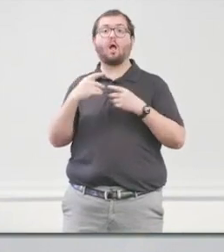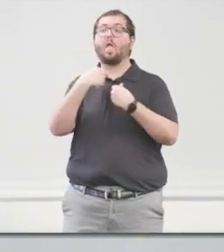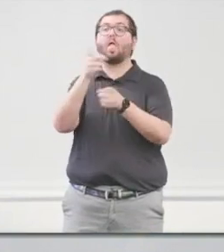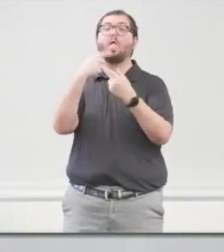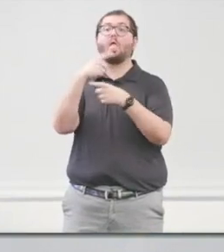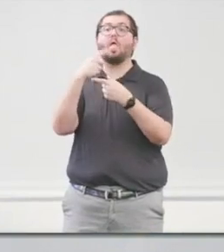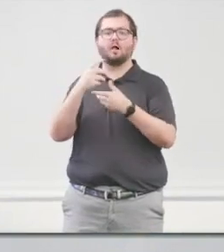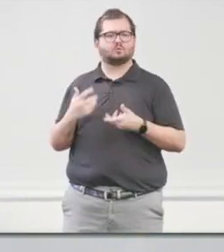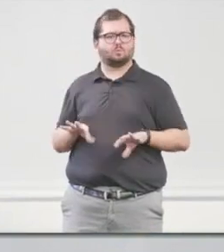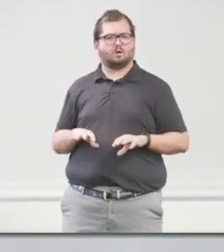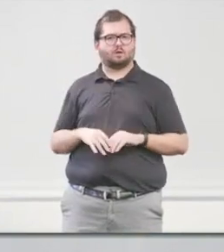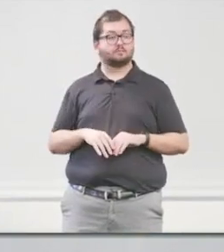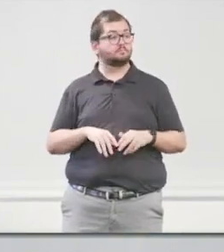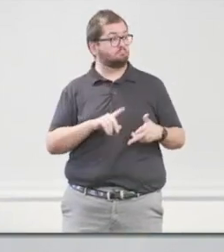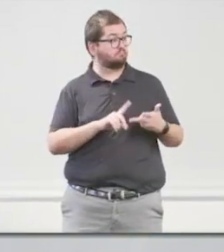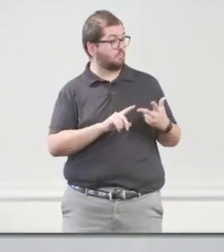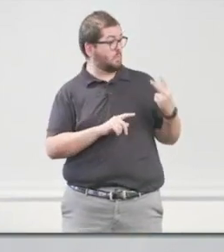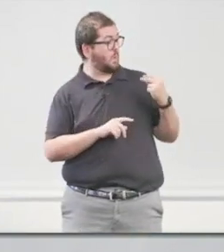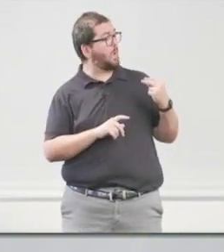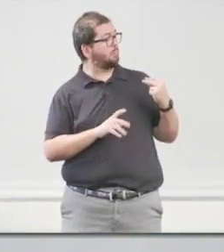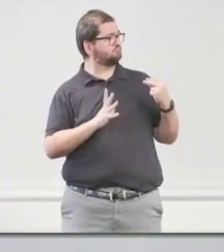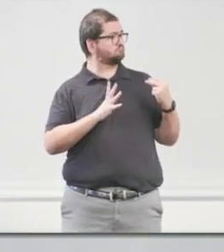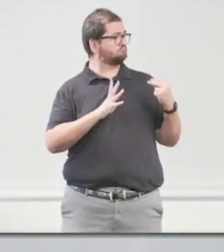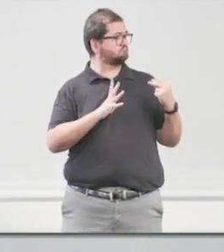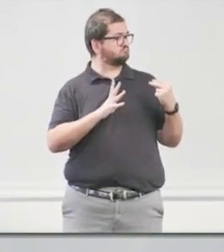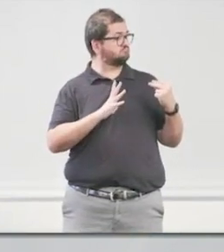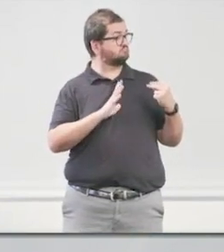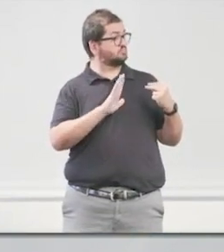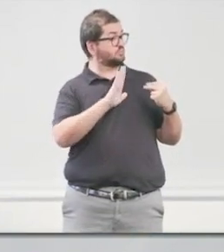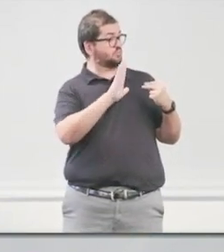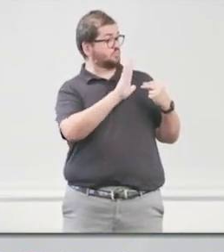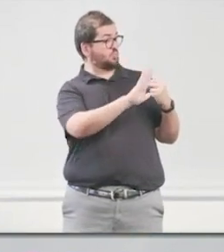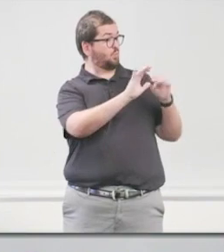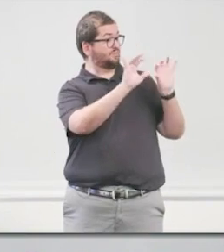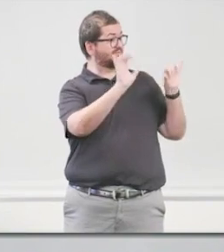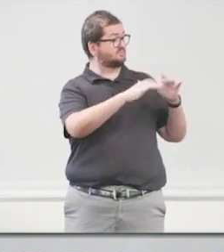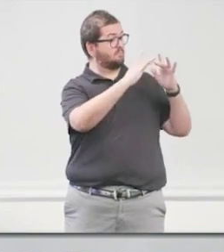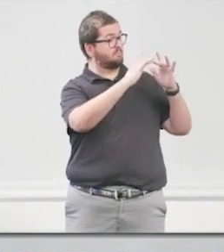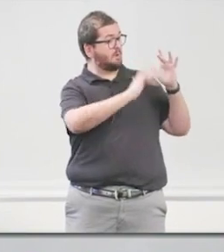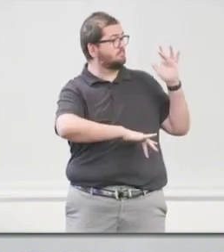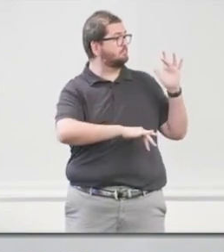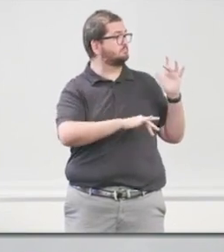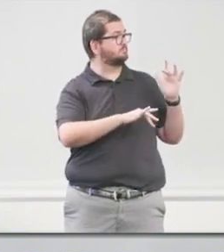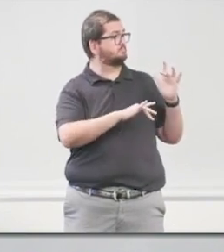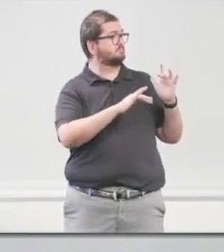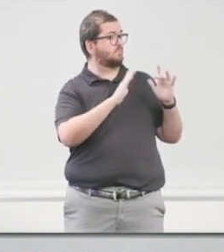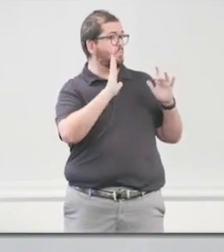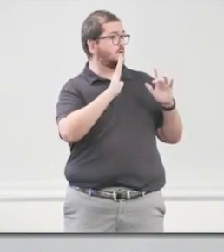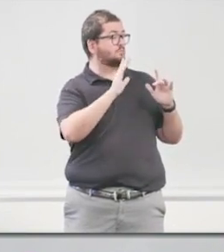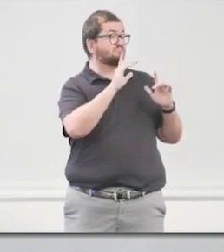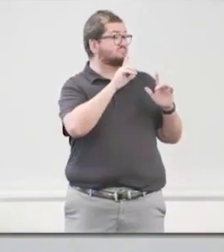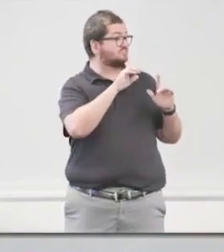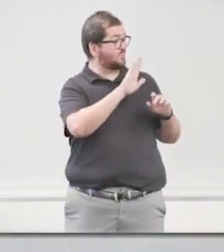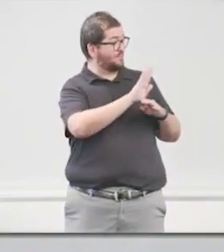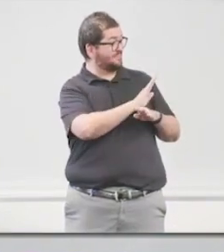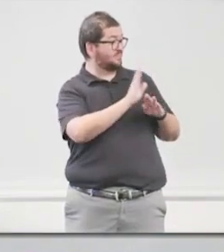public. And then the third piece of this is they will threaten to either take your infrastructure offline, DDoS attacks, threaten to basically cripple